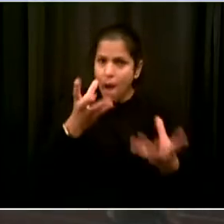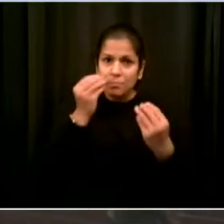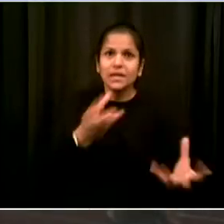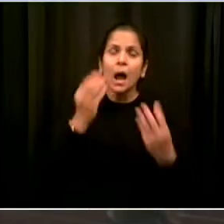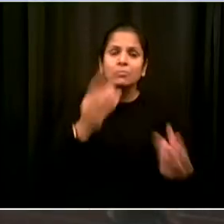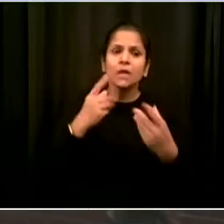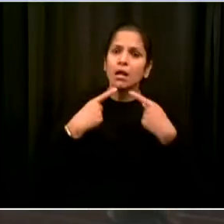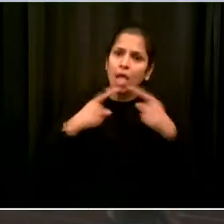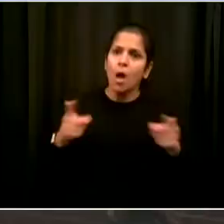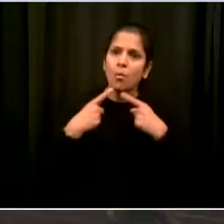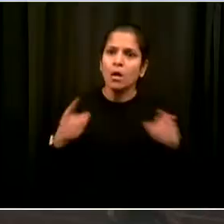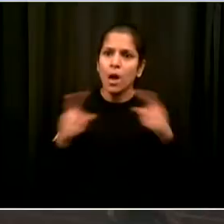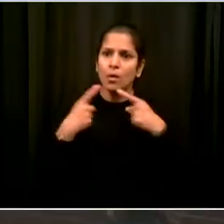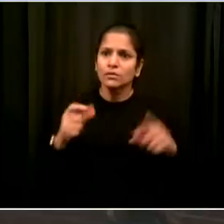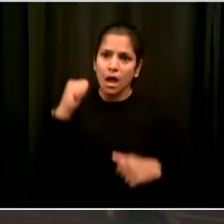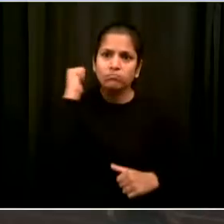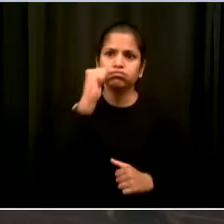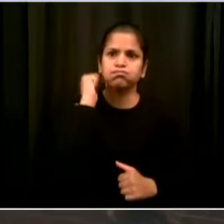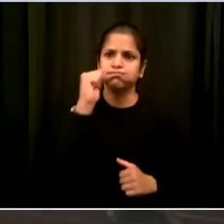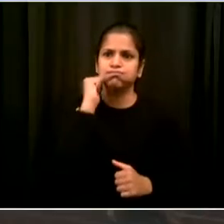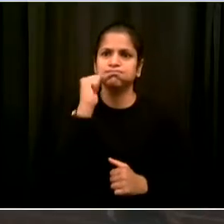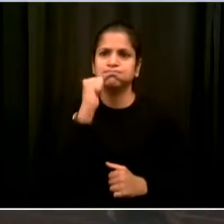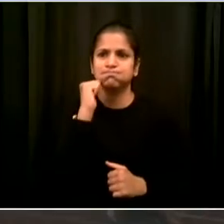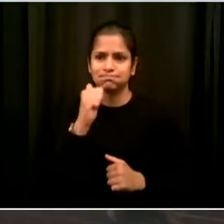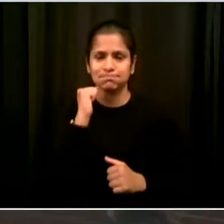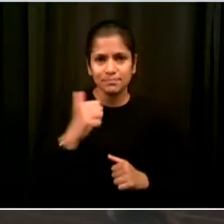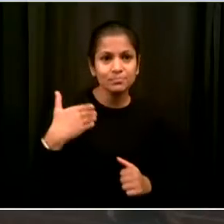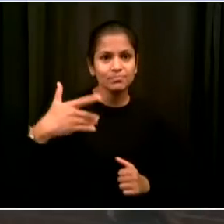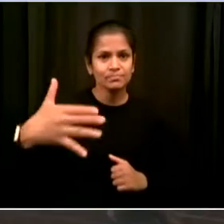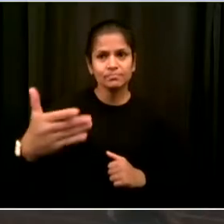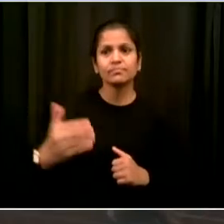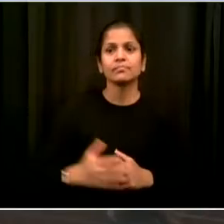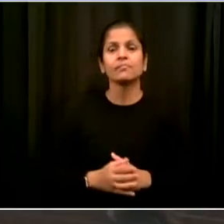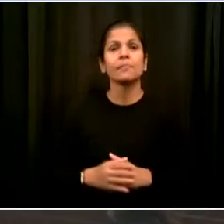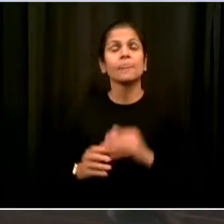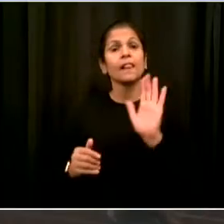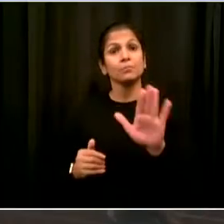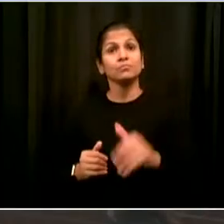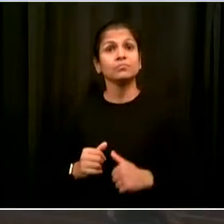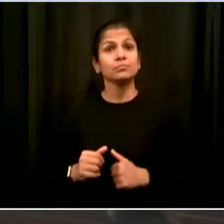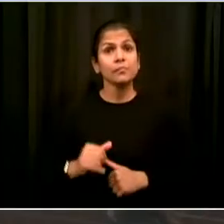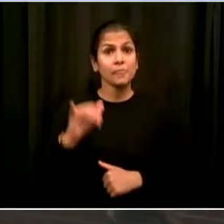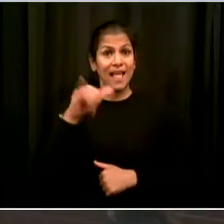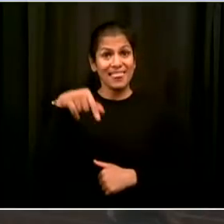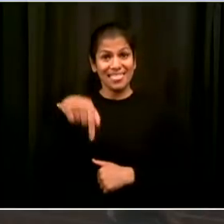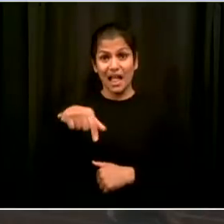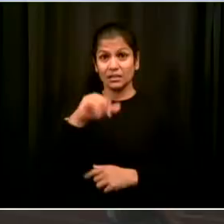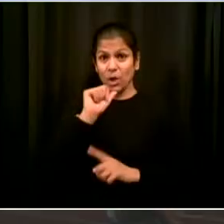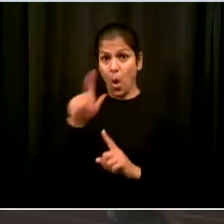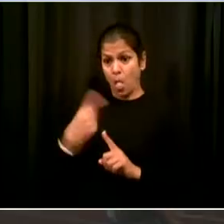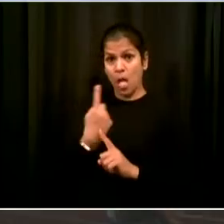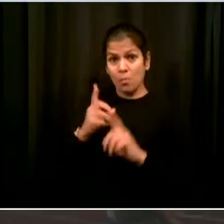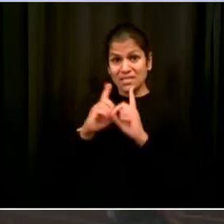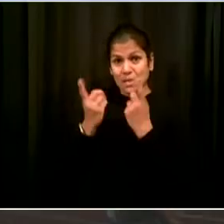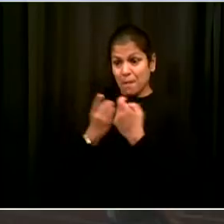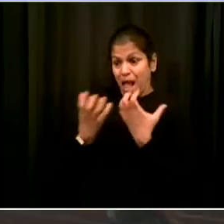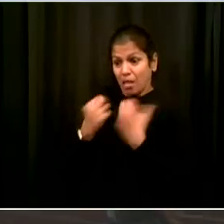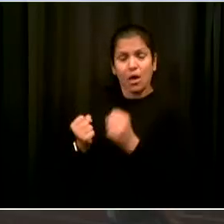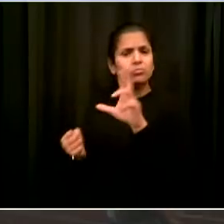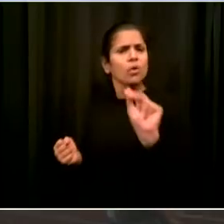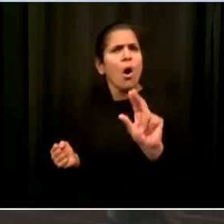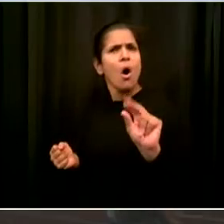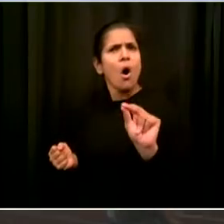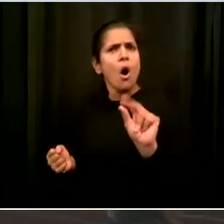the Vaccine Command Center with all city agencies. It's not just Department of Health, it's not just health and hospitals. We're going to be working with social